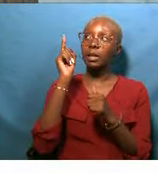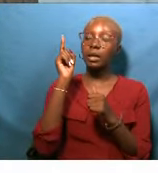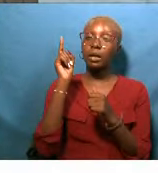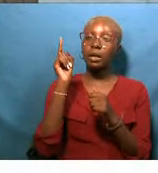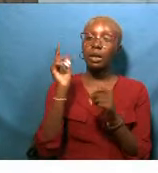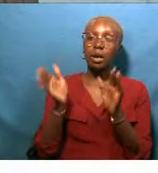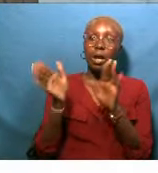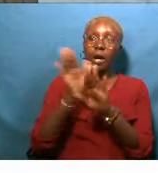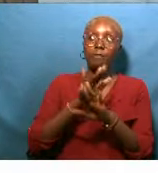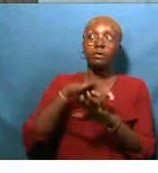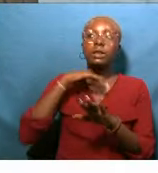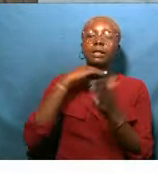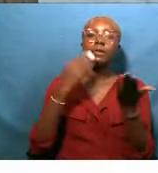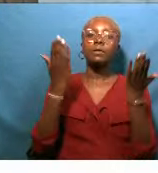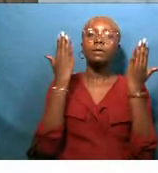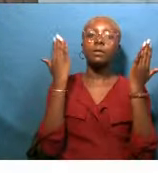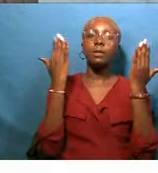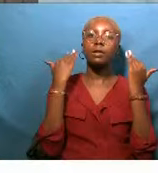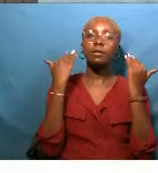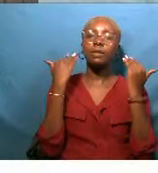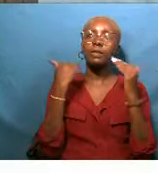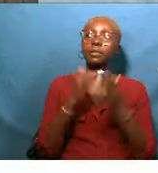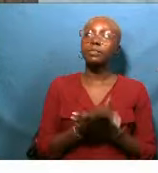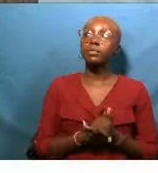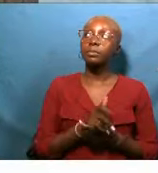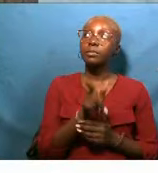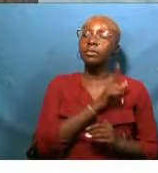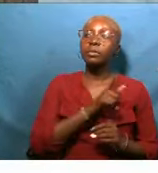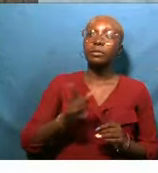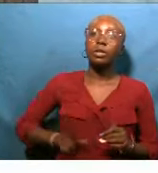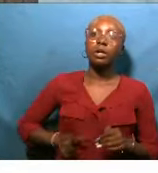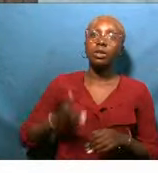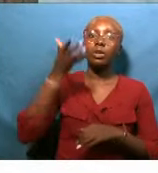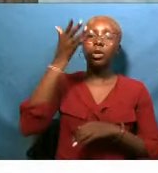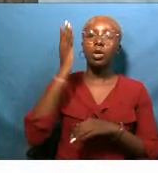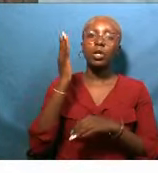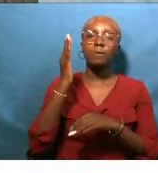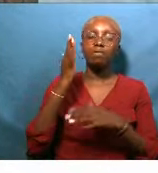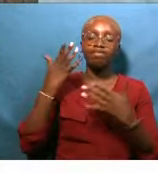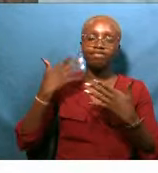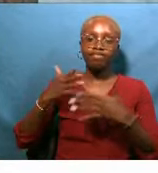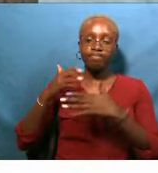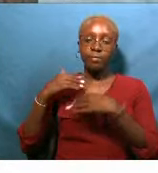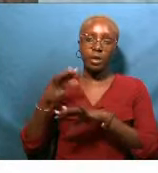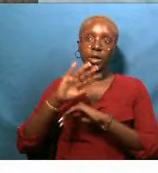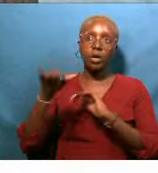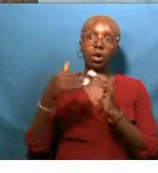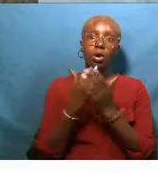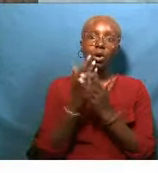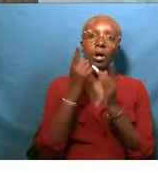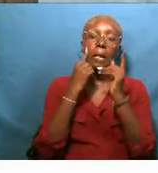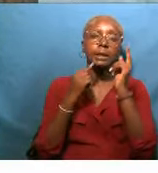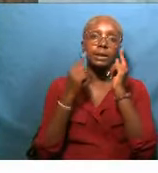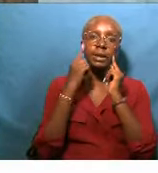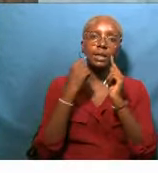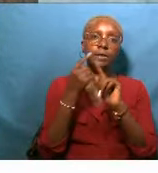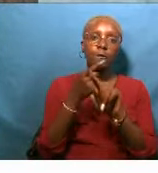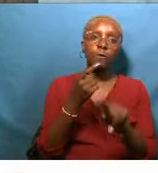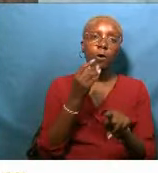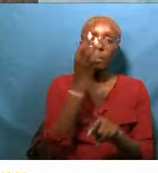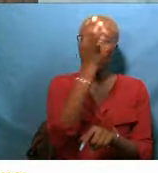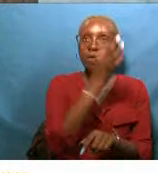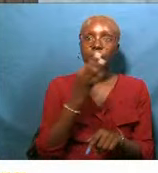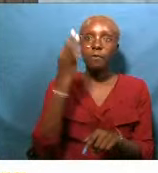death forever. Then the Lord God will wipe away the tears from the faces of